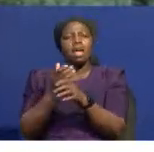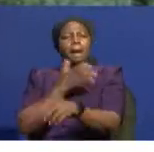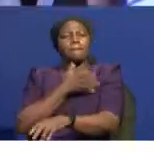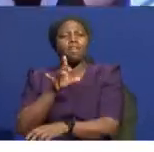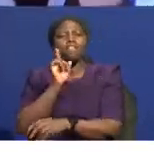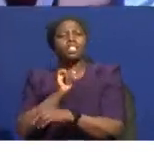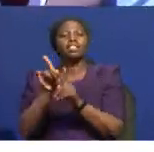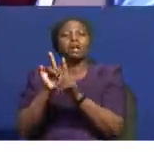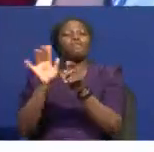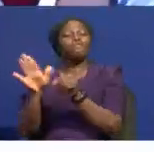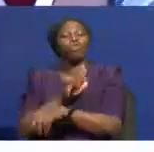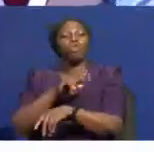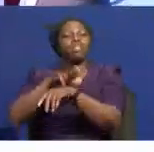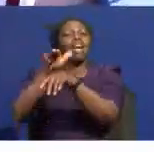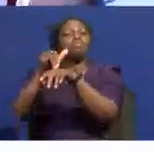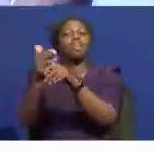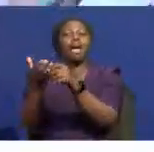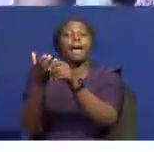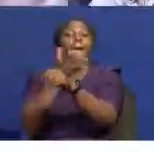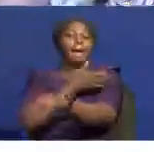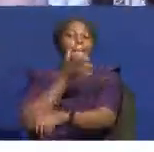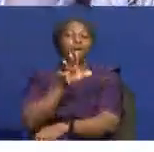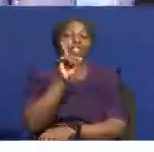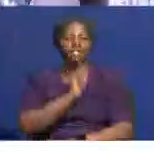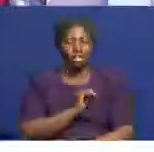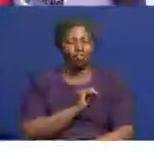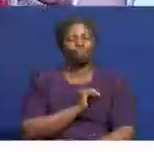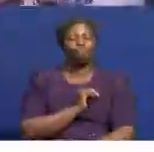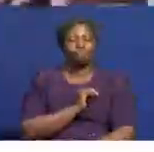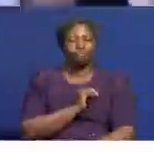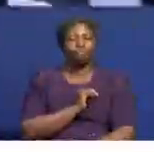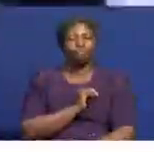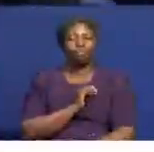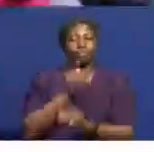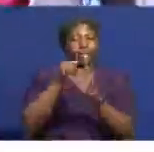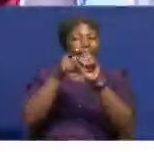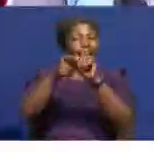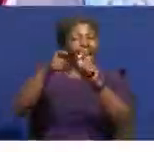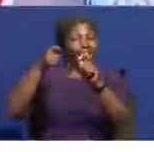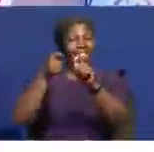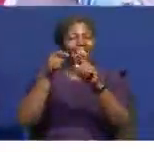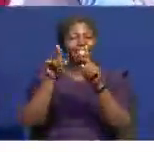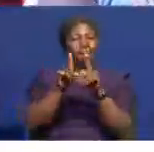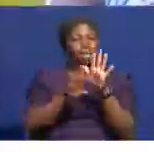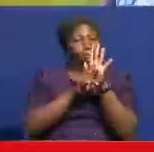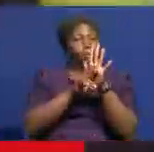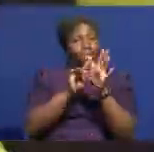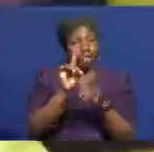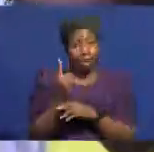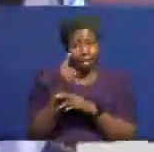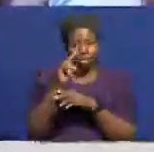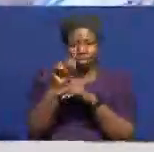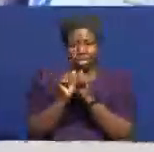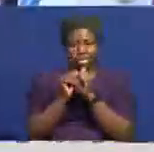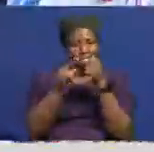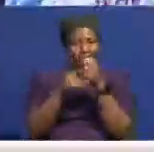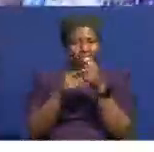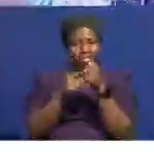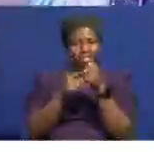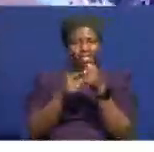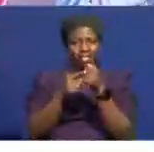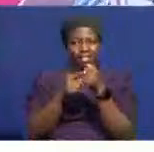world is empowered. Archery is an Olympic sport, and Kenya has been represented once at the 2016 edition through Shezana